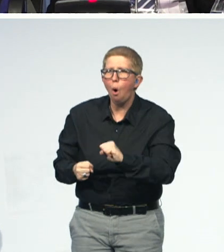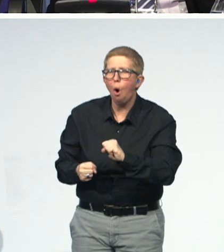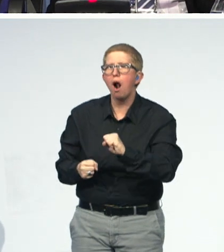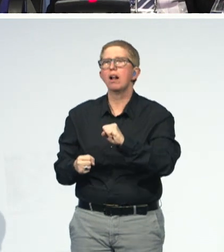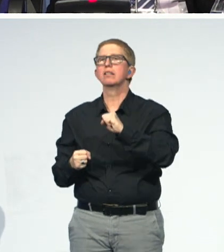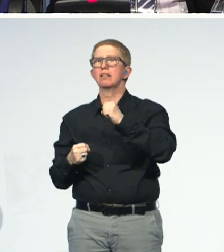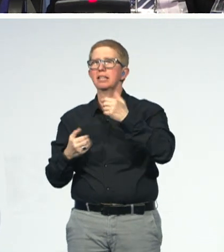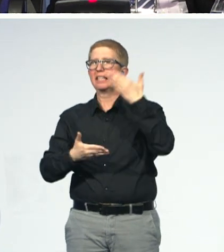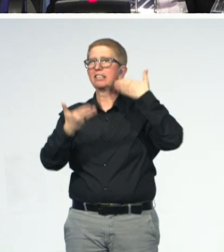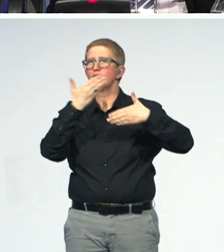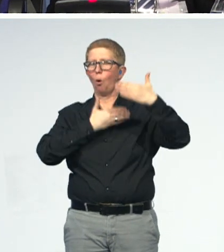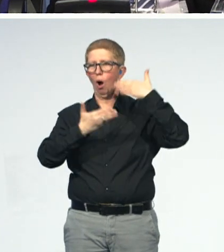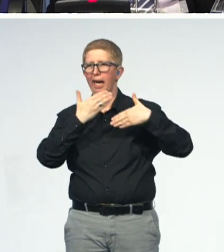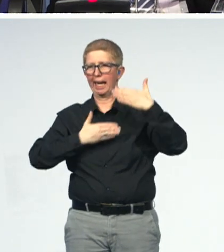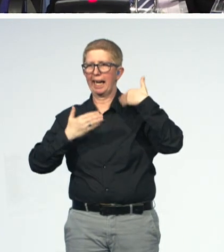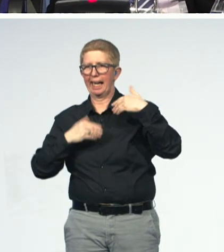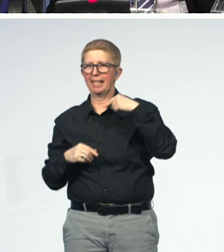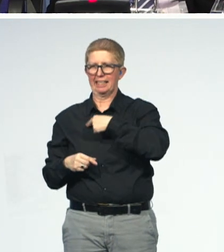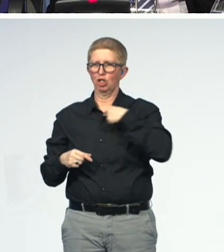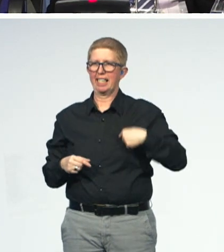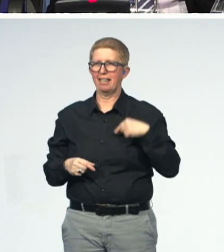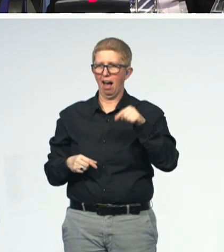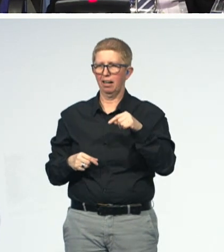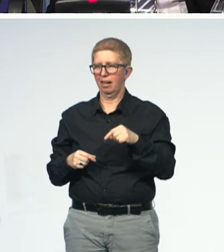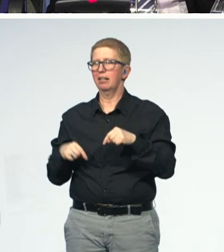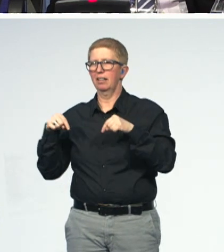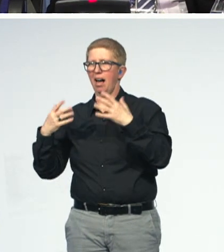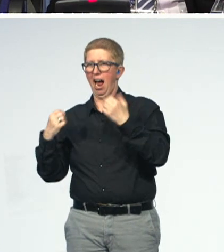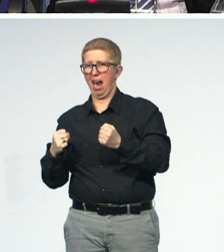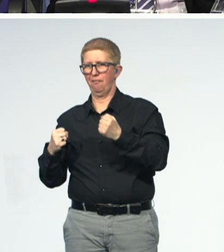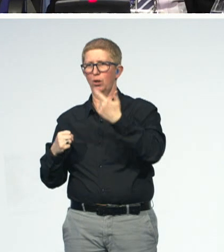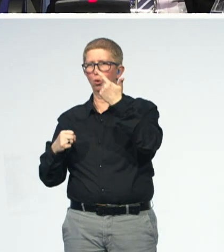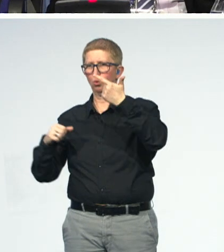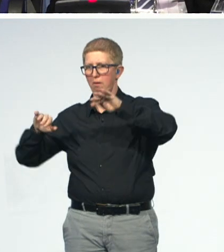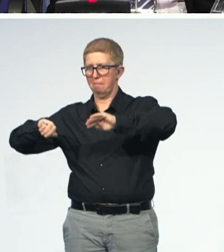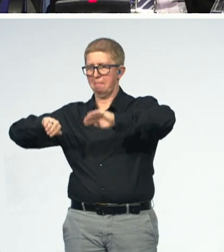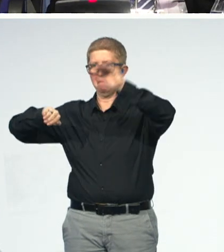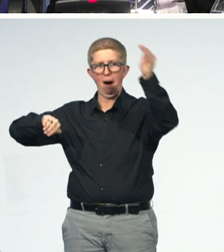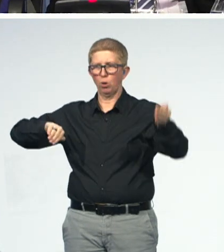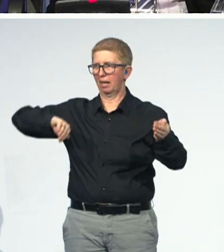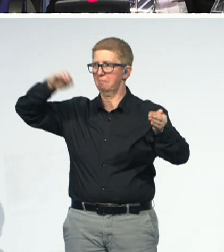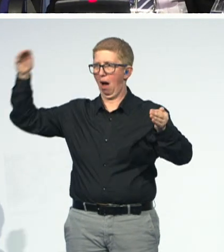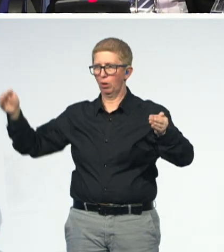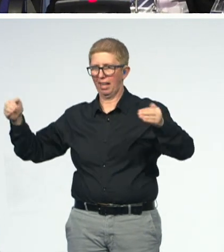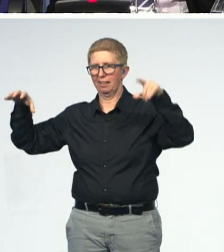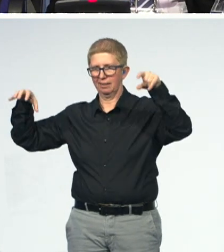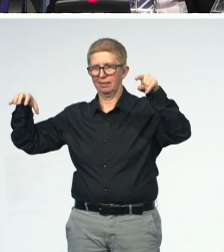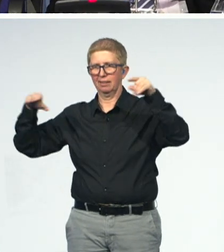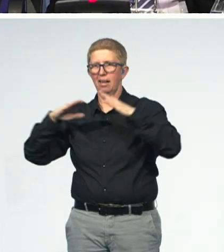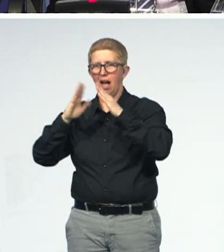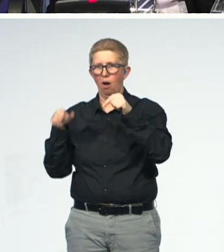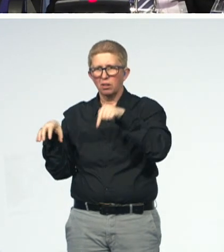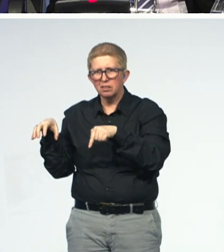huge mountains in front of his house. Other people laughed at him, thinking he was foolish, but he insisted to continue because he believed